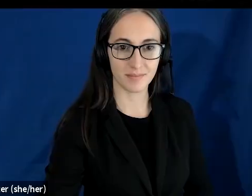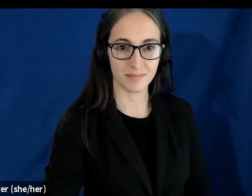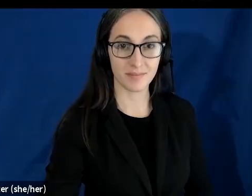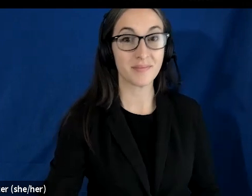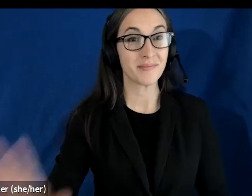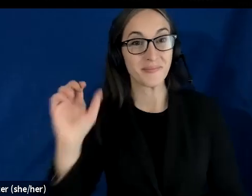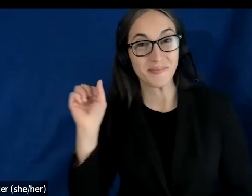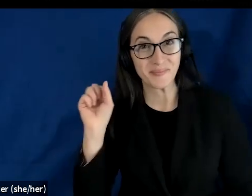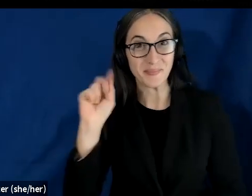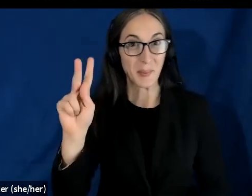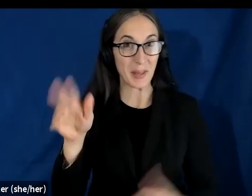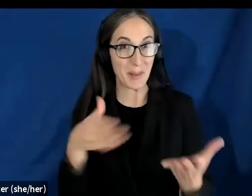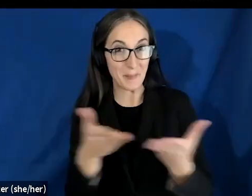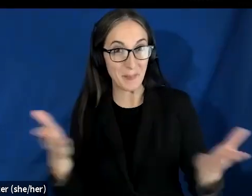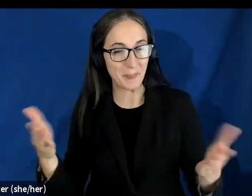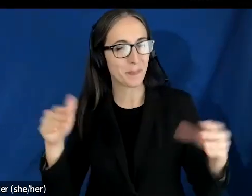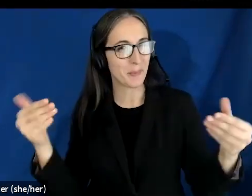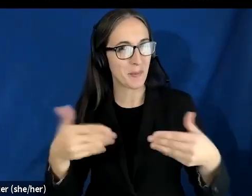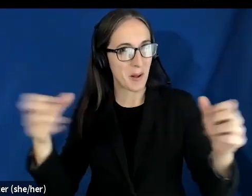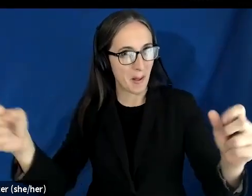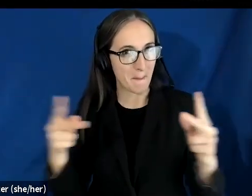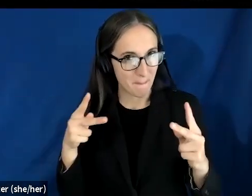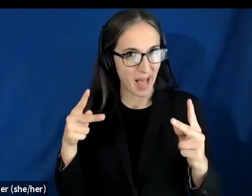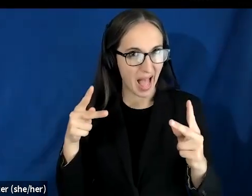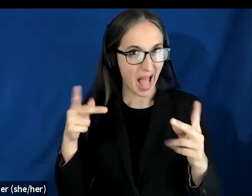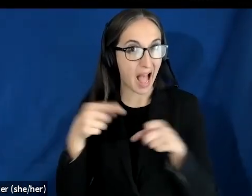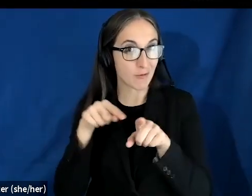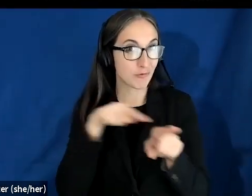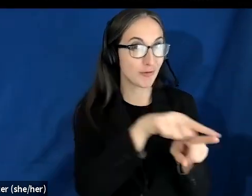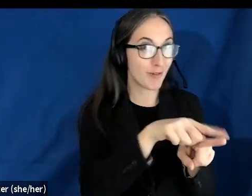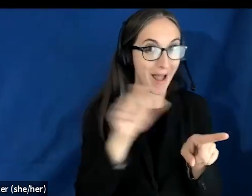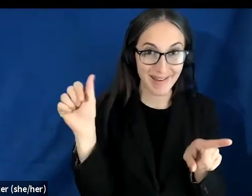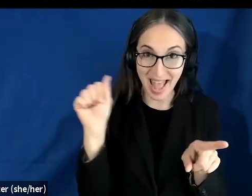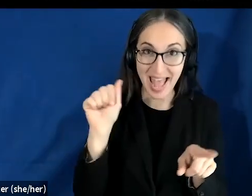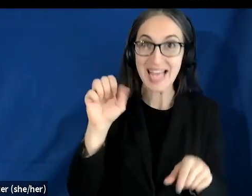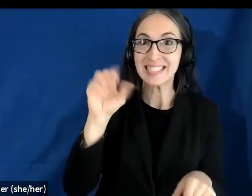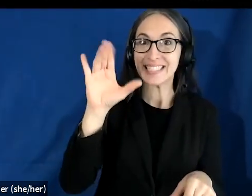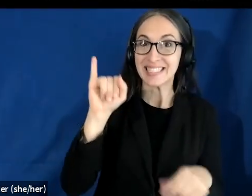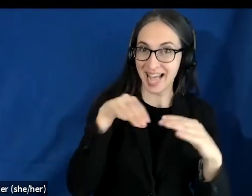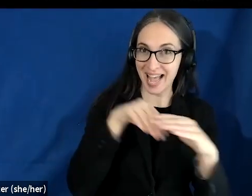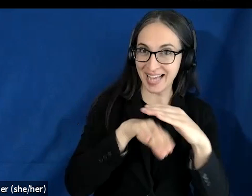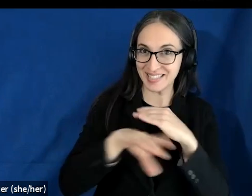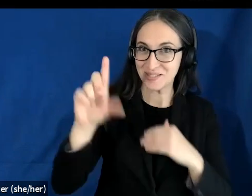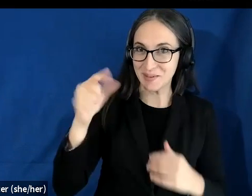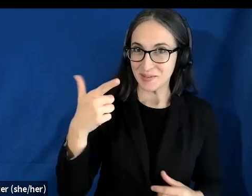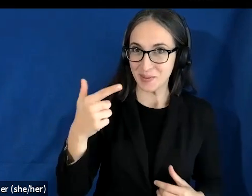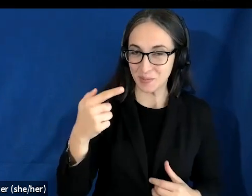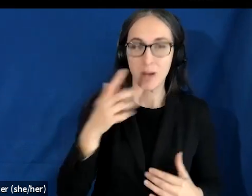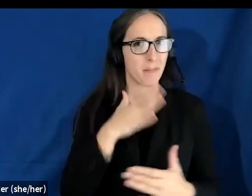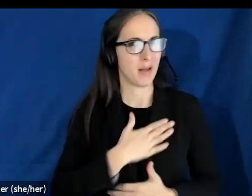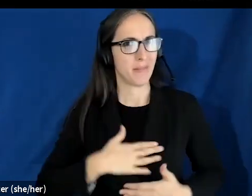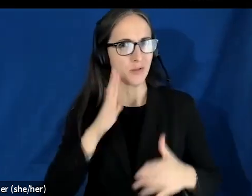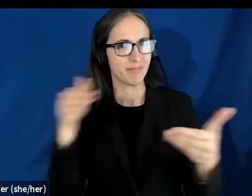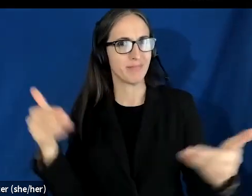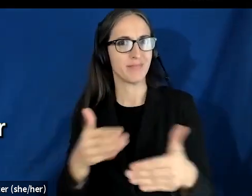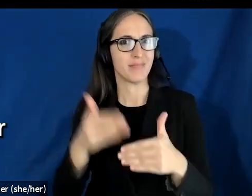All right, everyone, welcome back to Strand A of SciAxis 2021. It is my pleasure to introduce our next speaker,